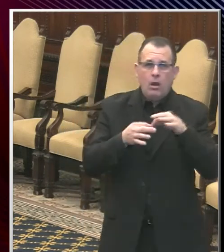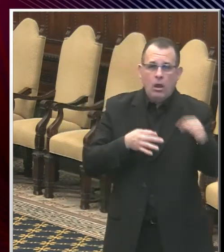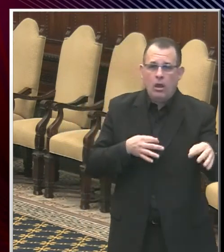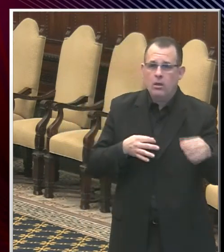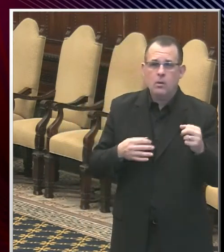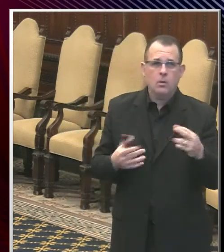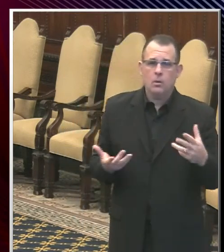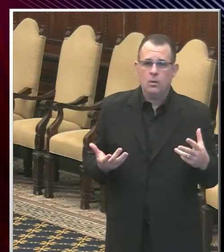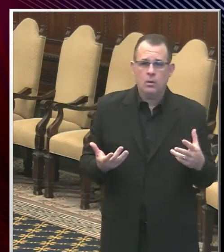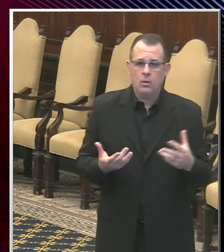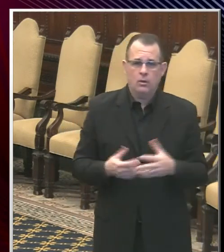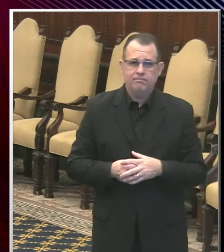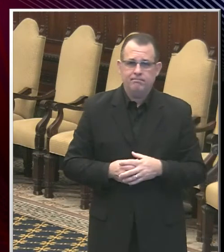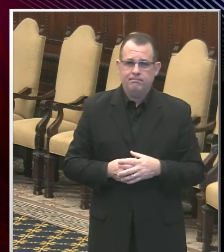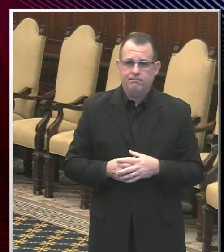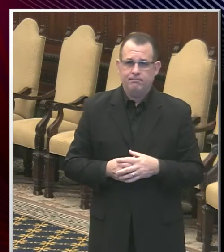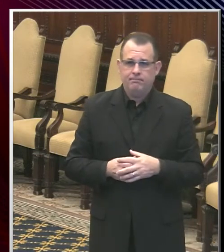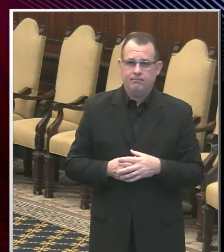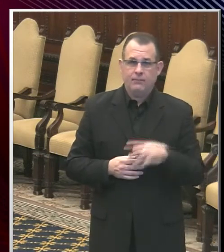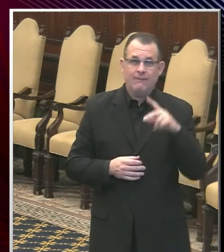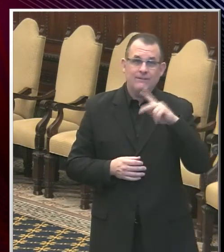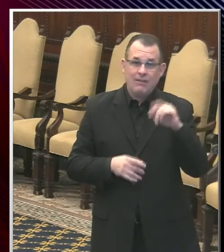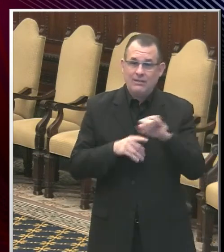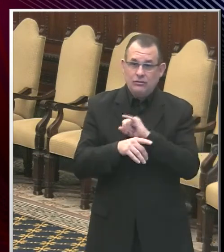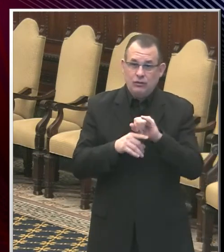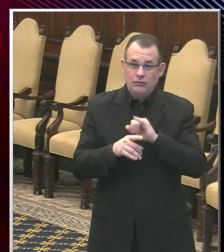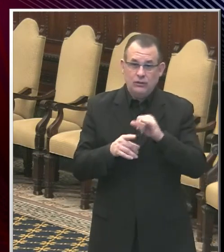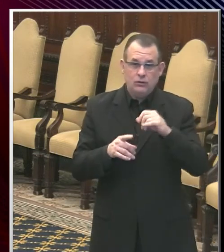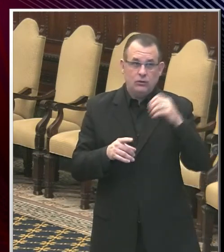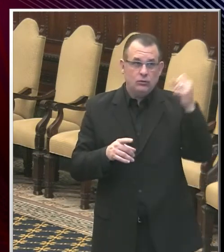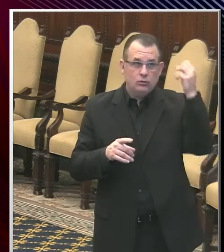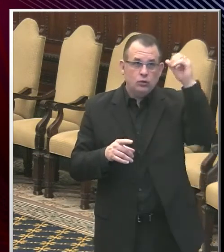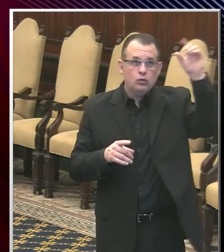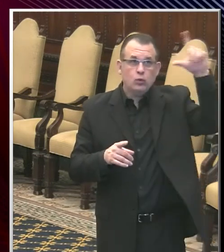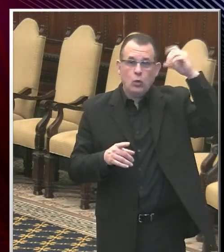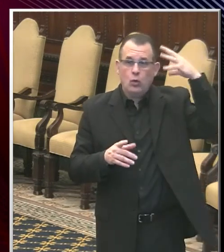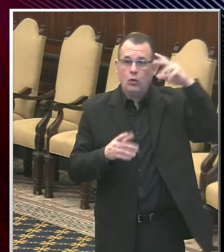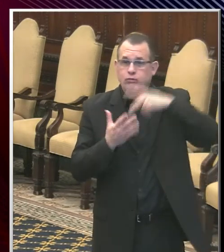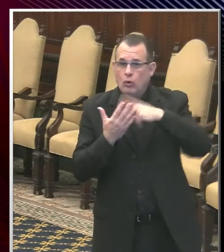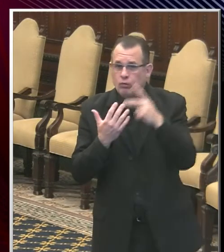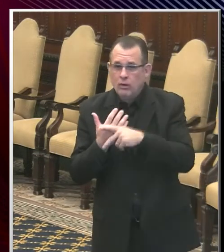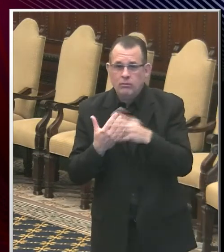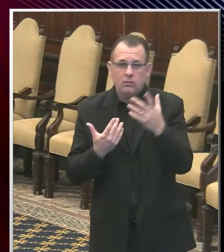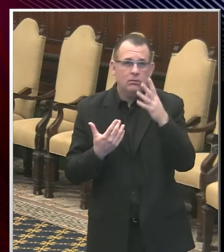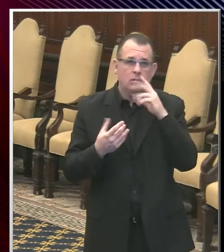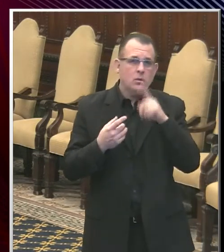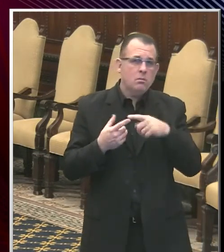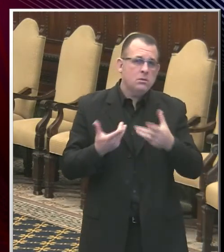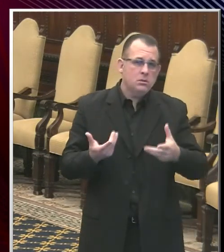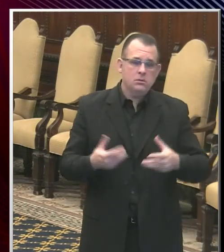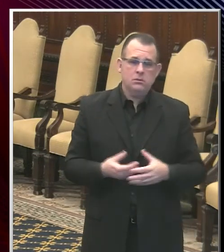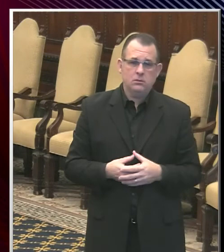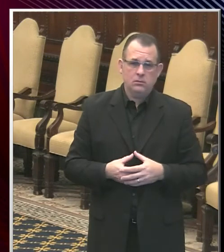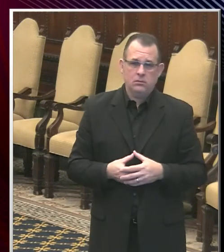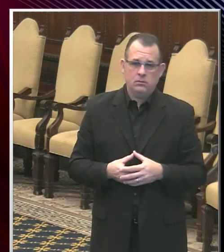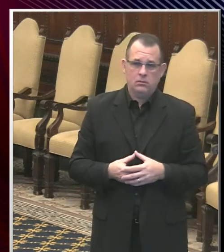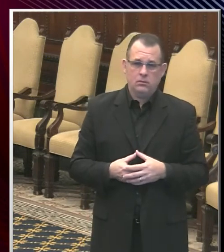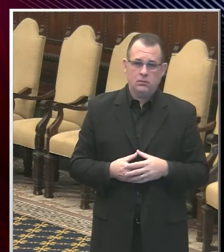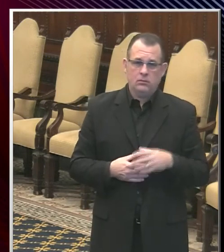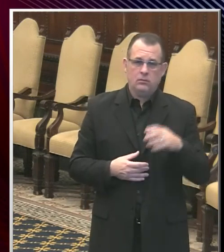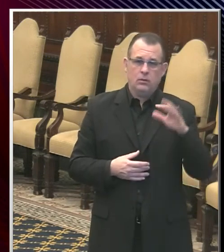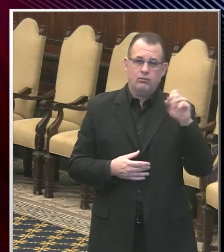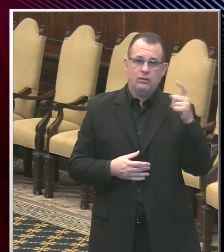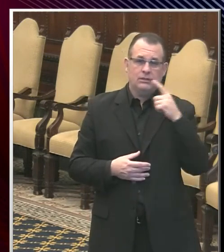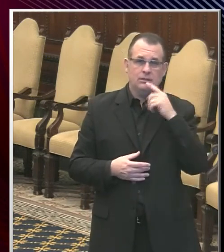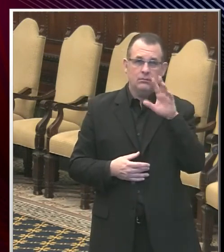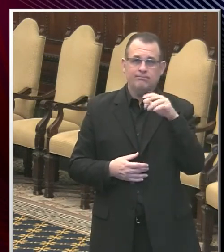Energy Authority programs like the solar program? What exactly is recycling? Ryan? Yeah, sure. So the